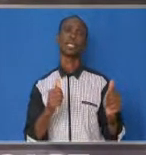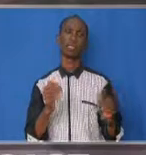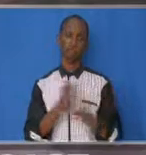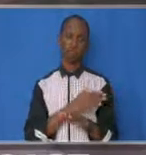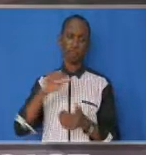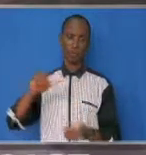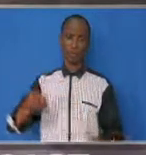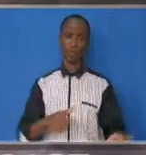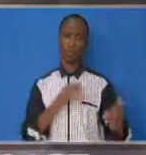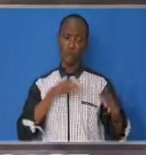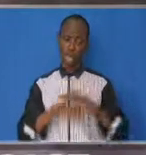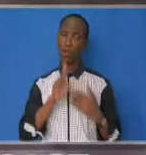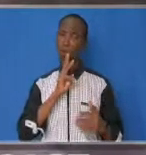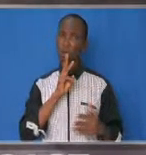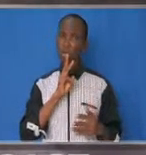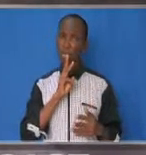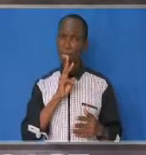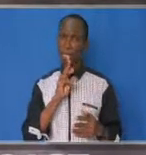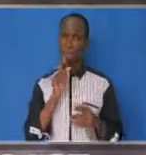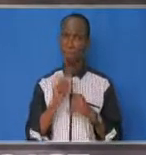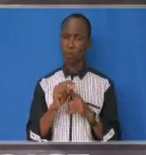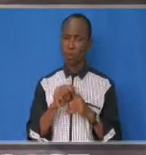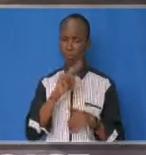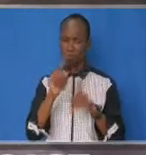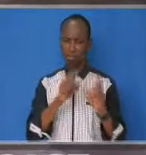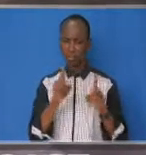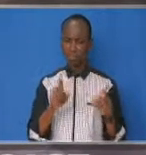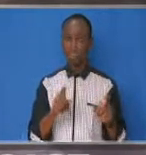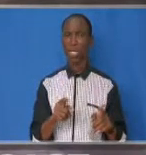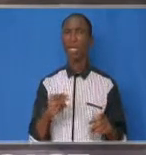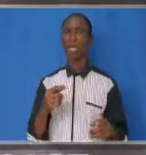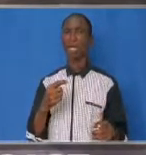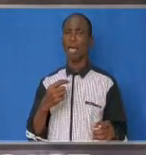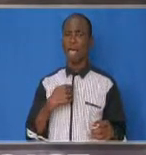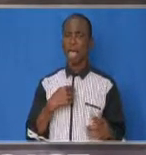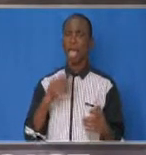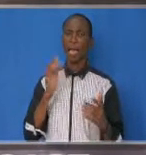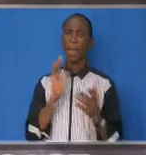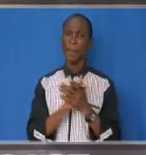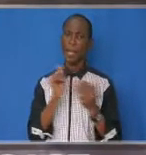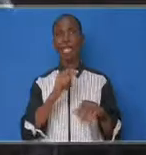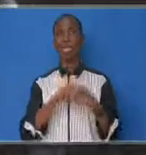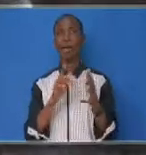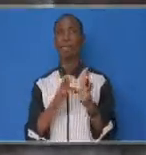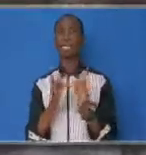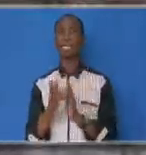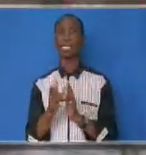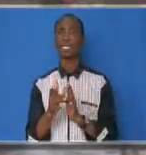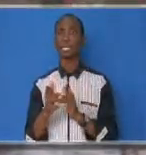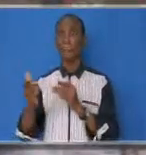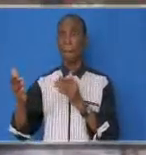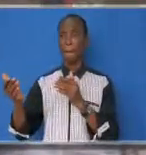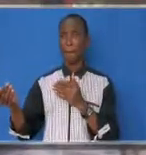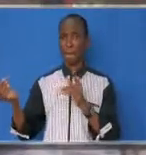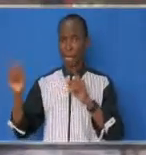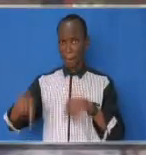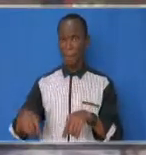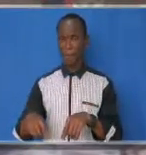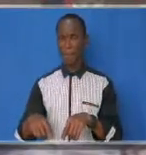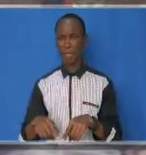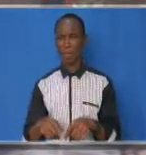saved. In other words, the candidate for baptism here should be